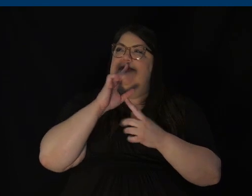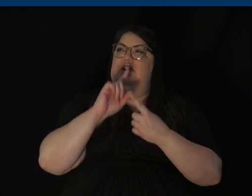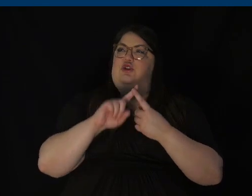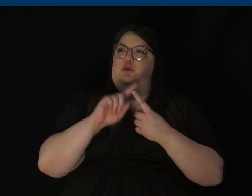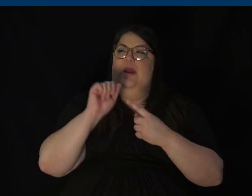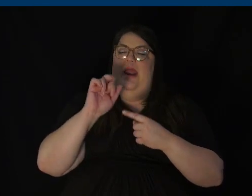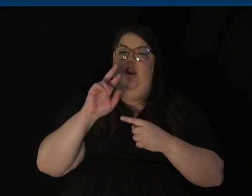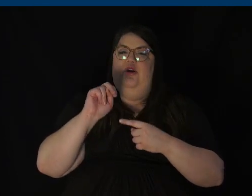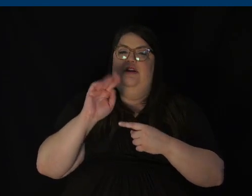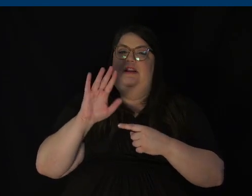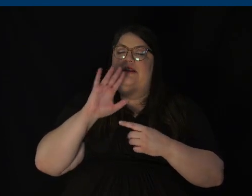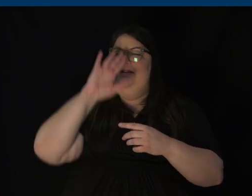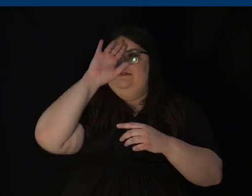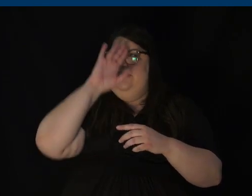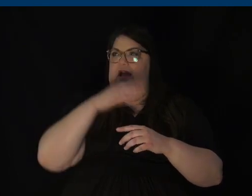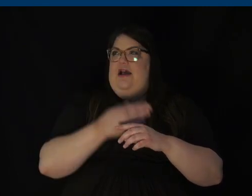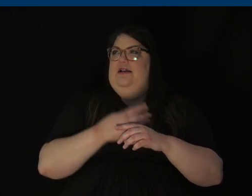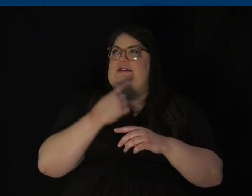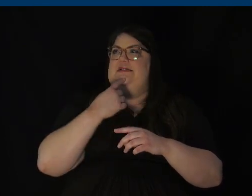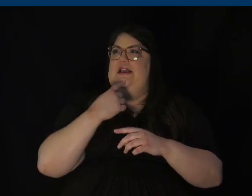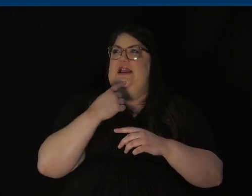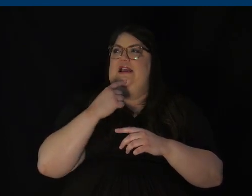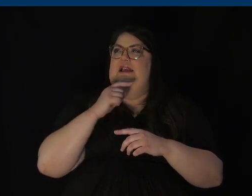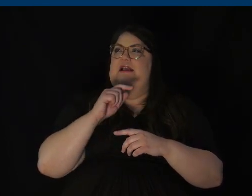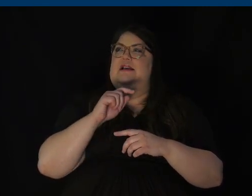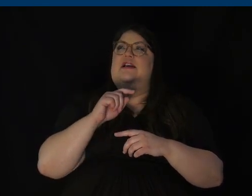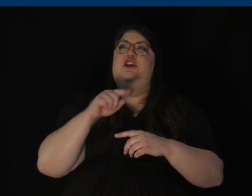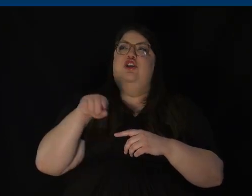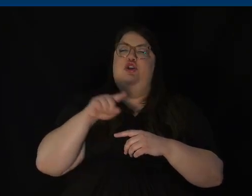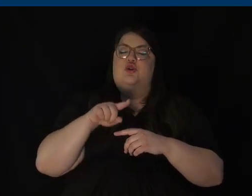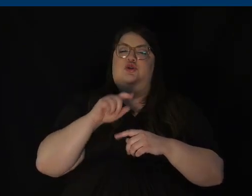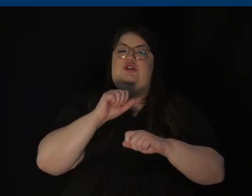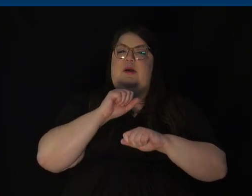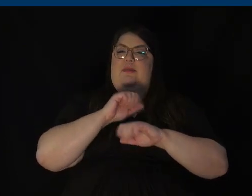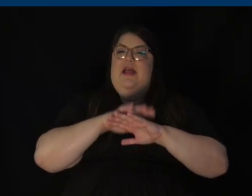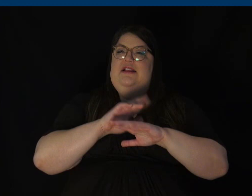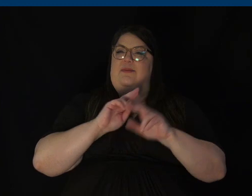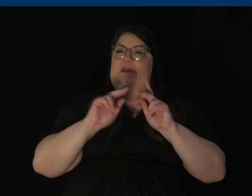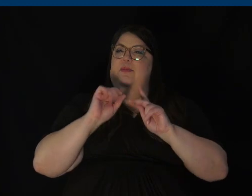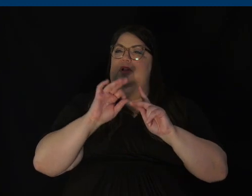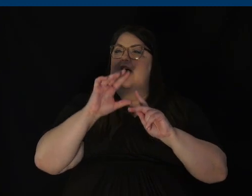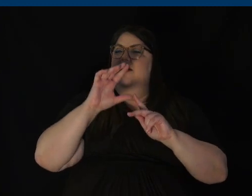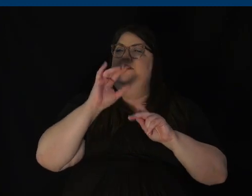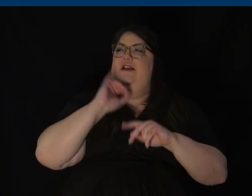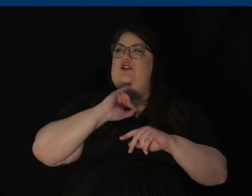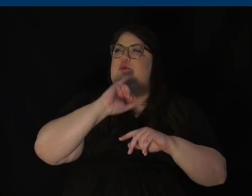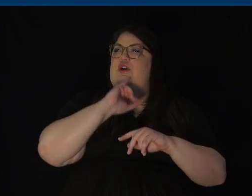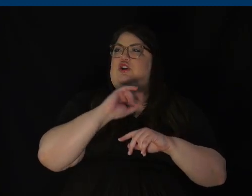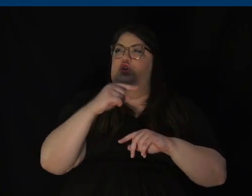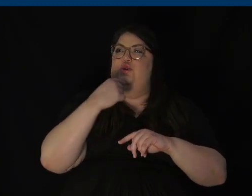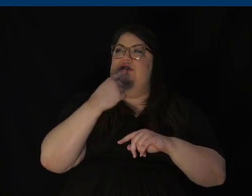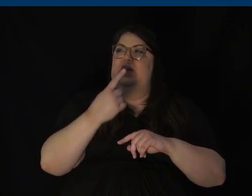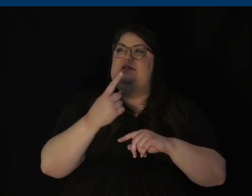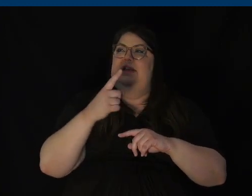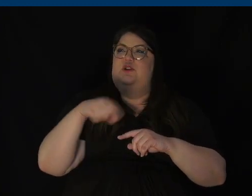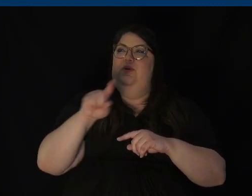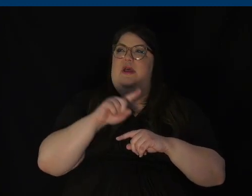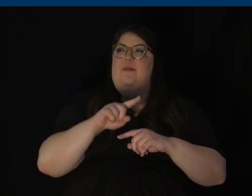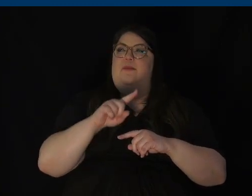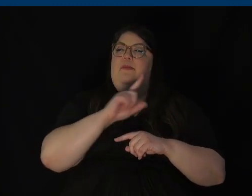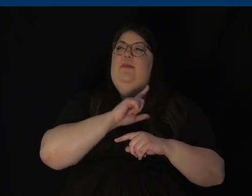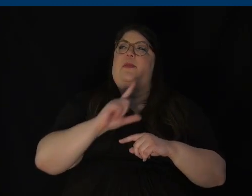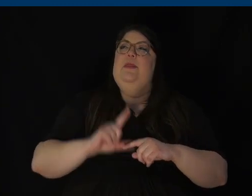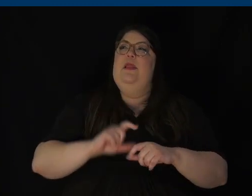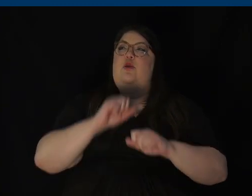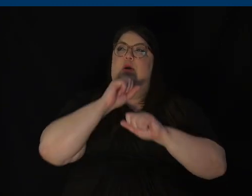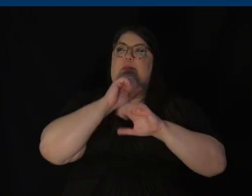his sons, saying, thus you shall bless the people of Israel. You shall say to them, the Lord